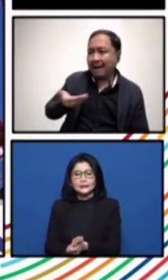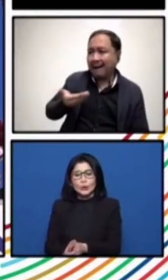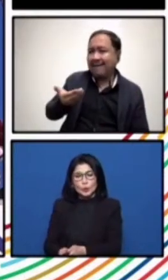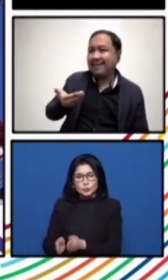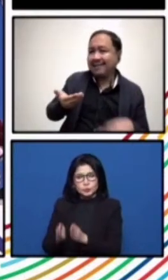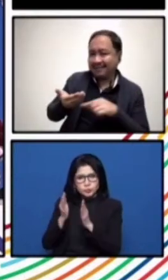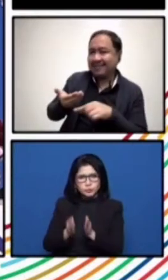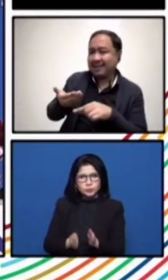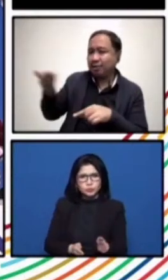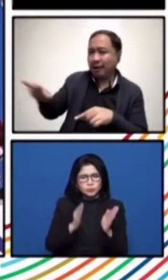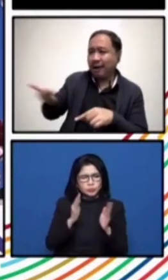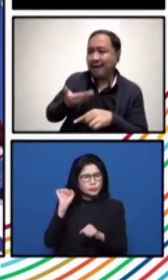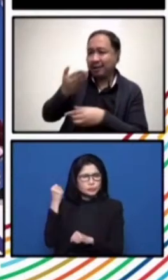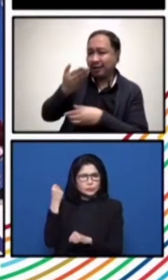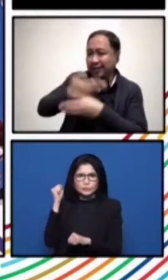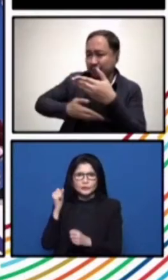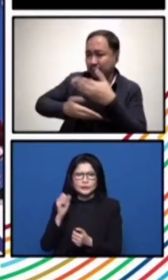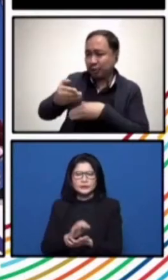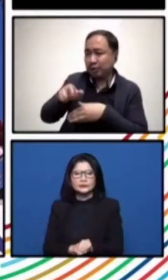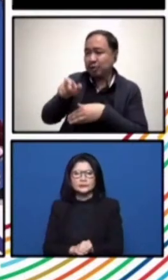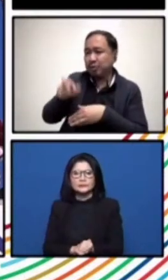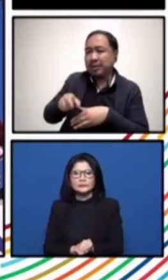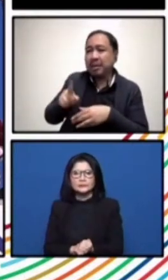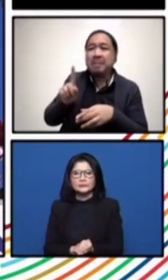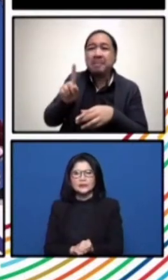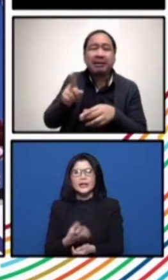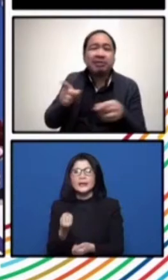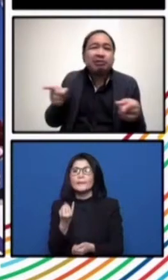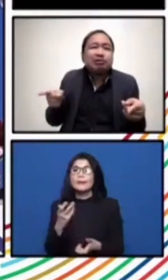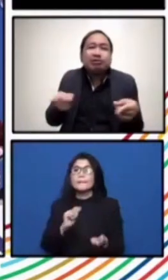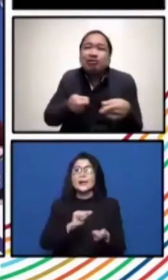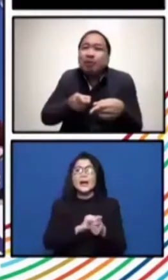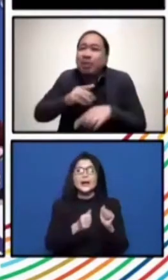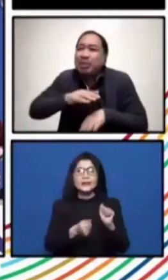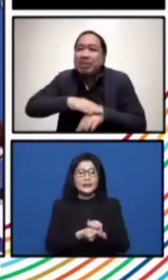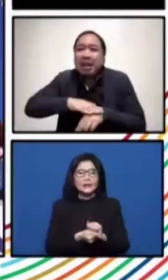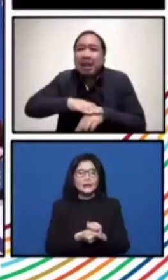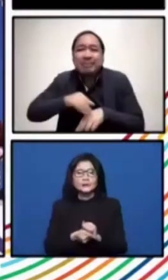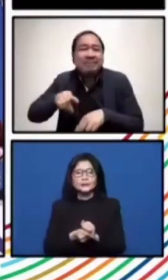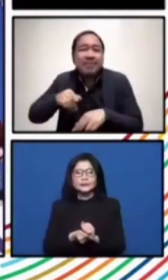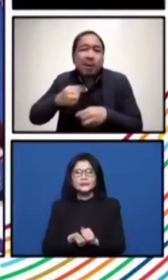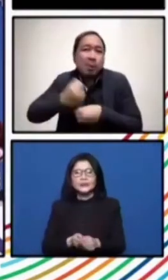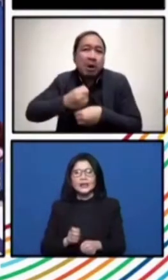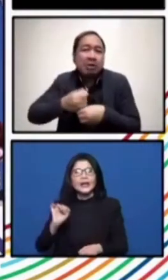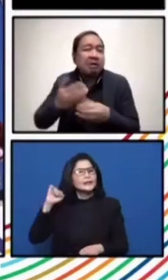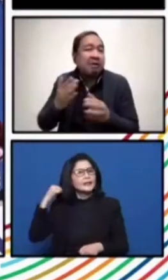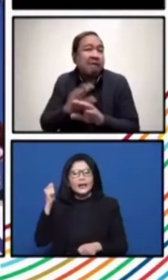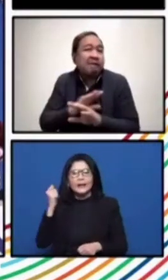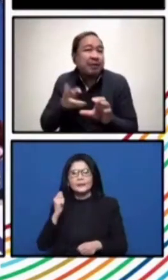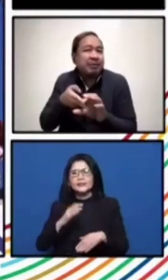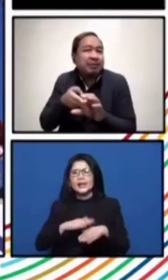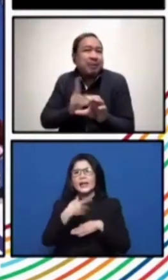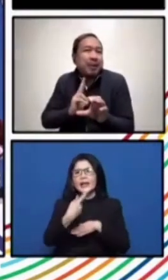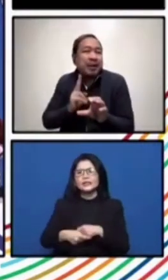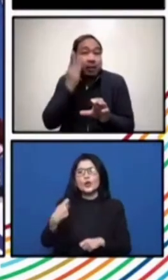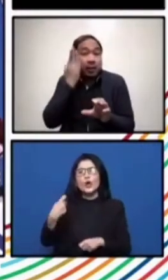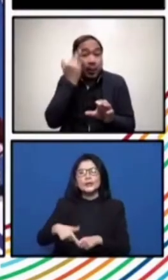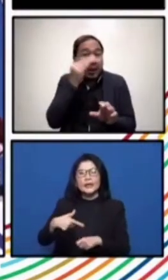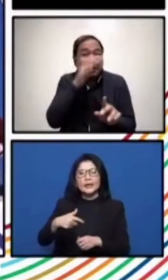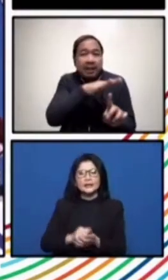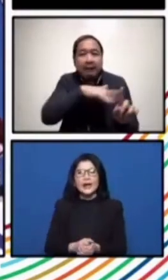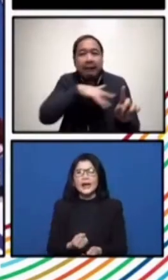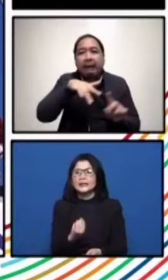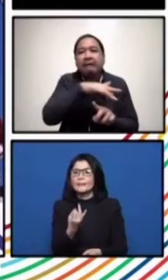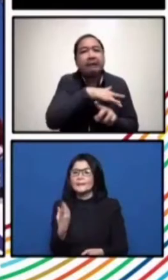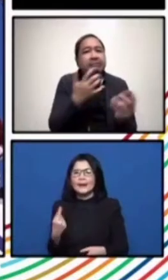in the contracts thus we have seen this in our also stories when we talk with people